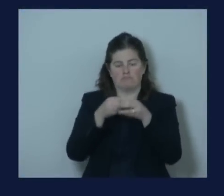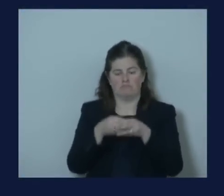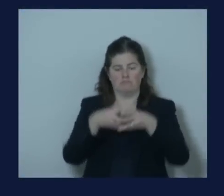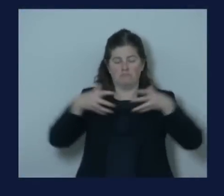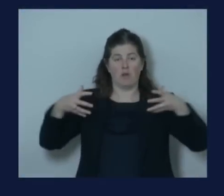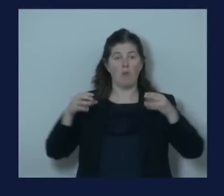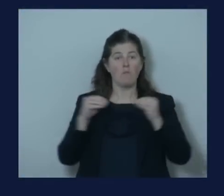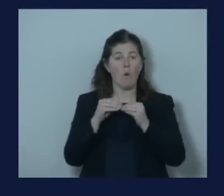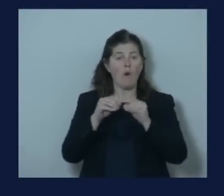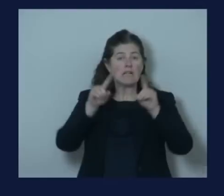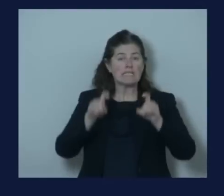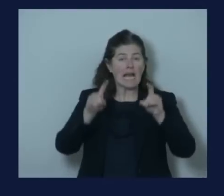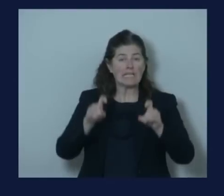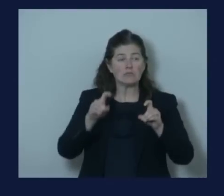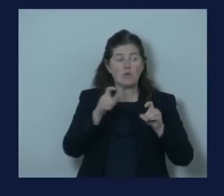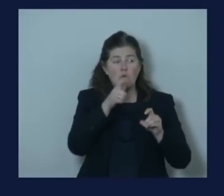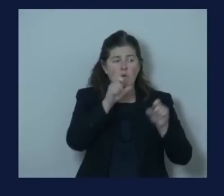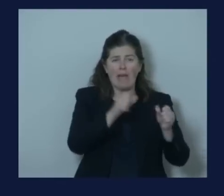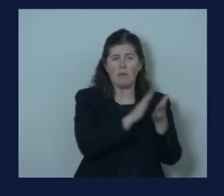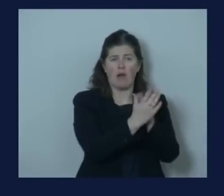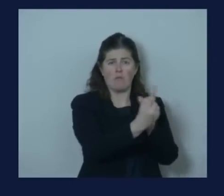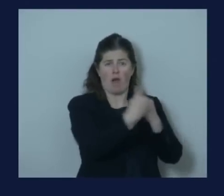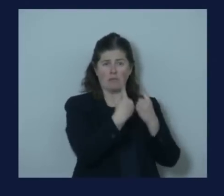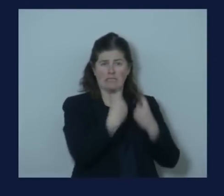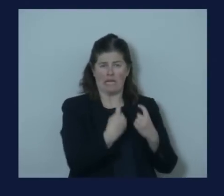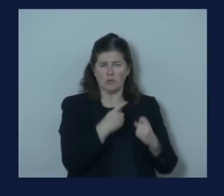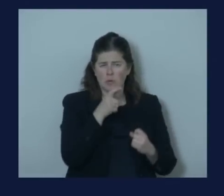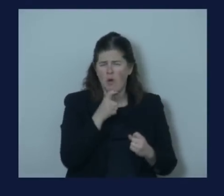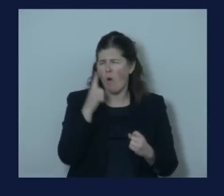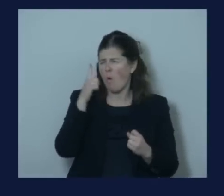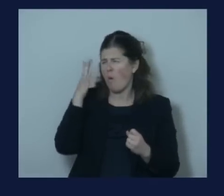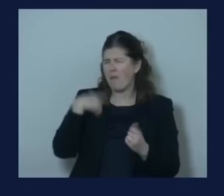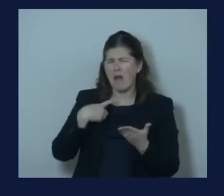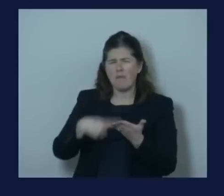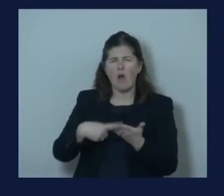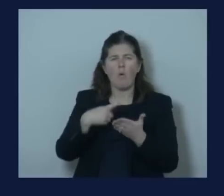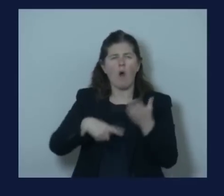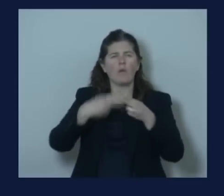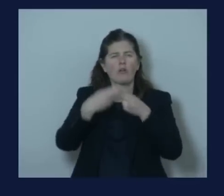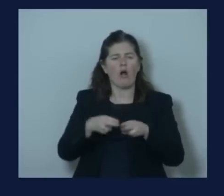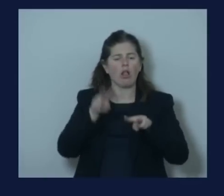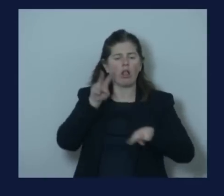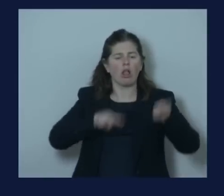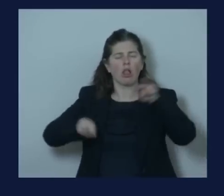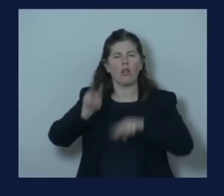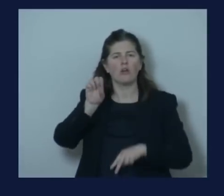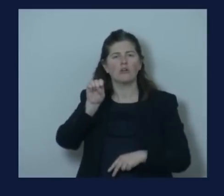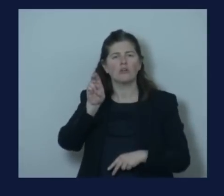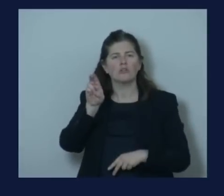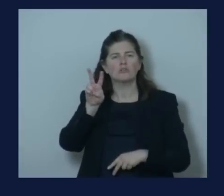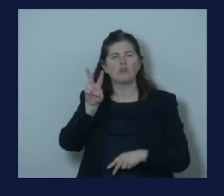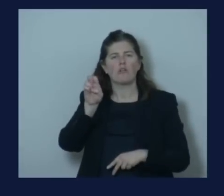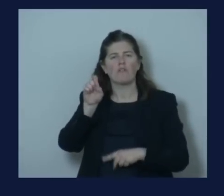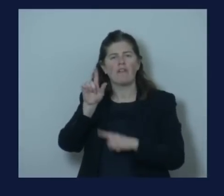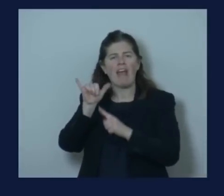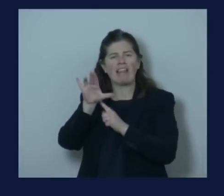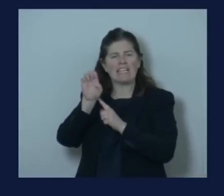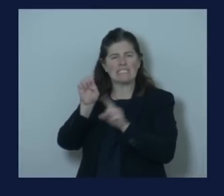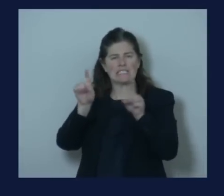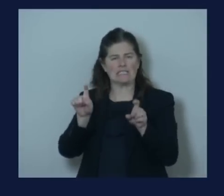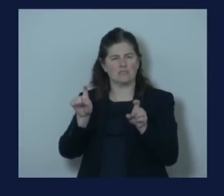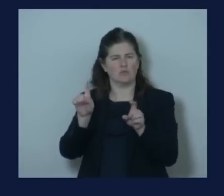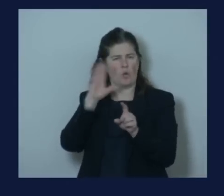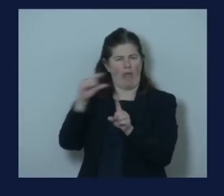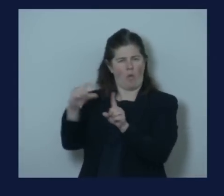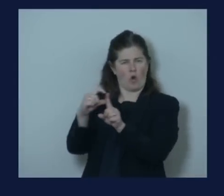testing criteria. Why am I bringing it up again? When we do what we're now calling surveillance testing, I want New Mexicans to get really comfortable